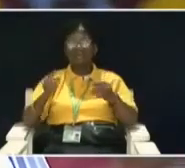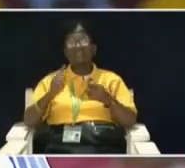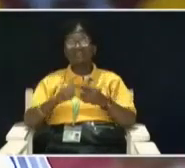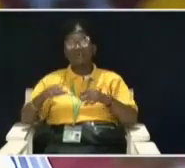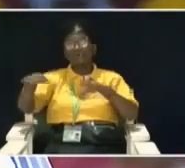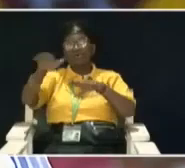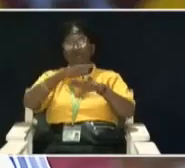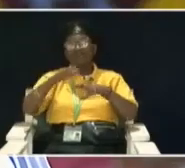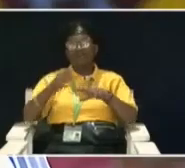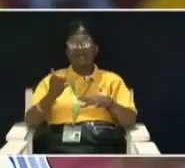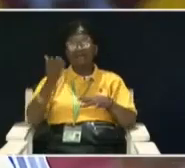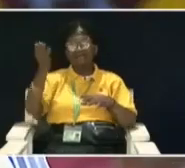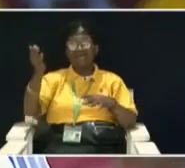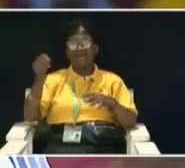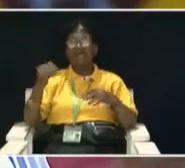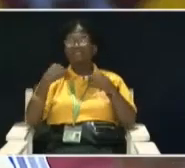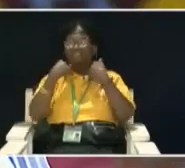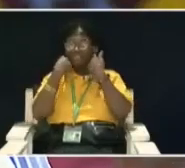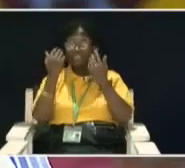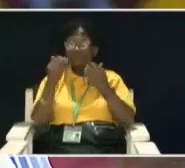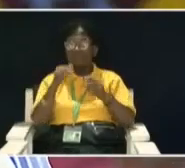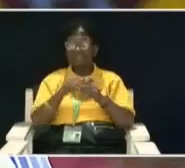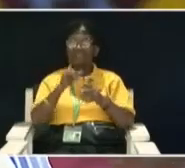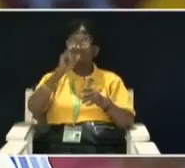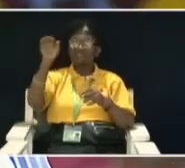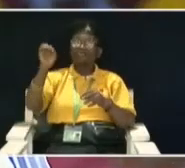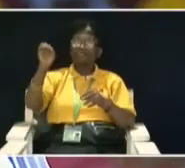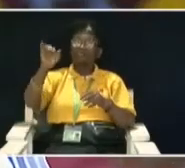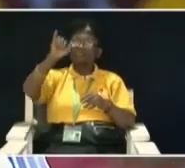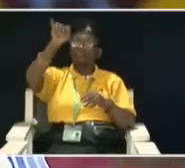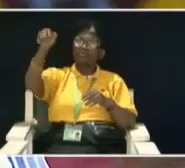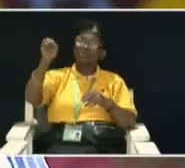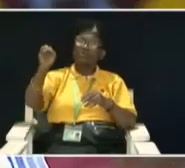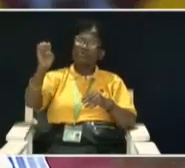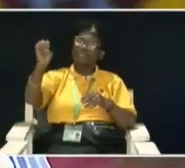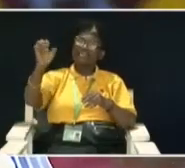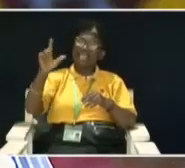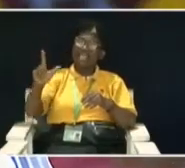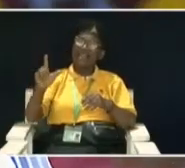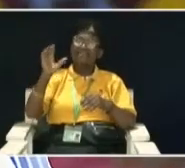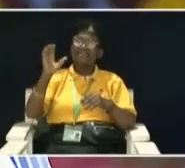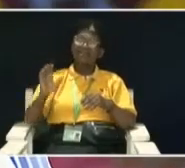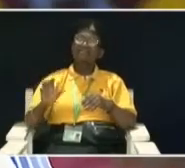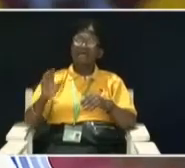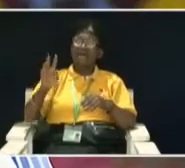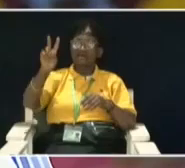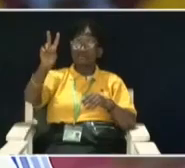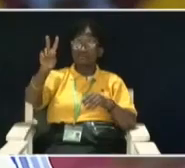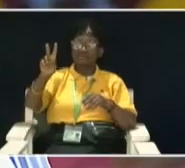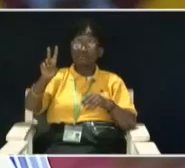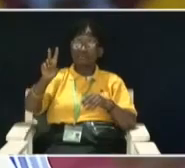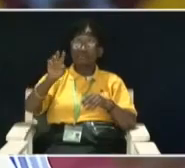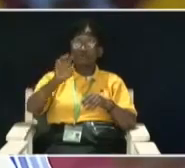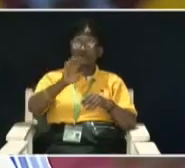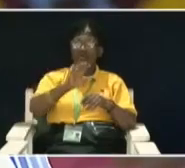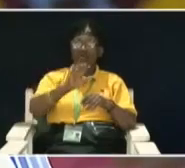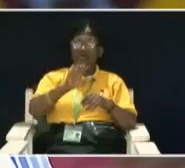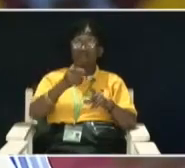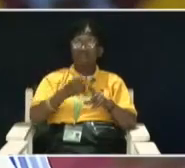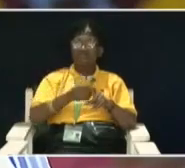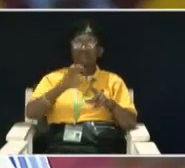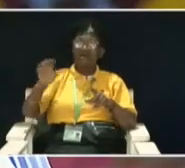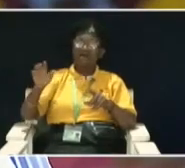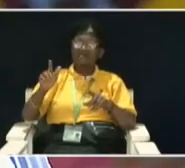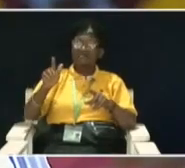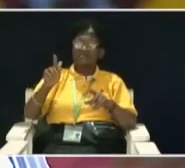In Joel chapter 2, from verse 26 to 27, Joel chapter 2, from verse 26